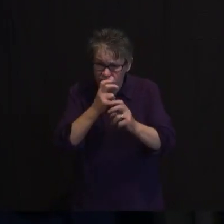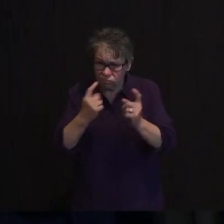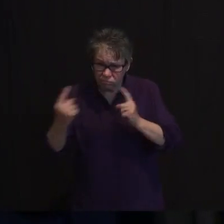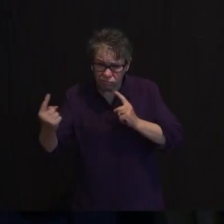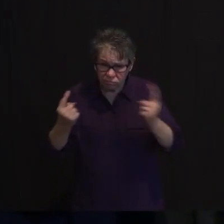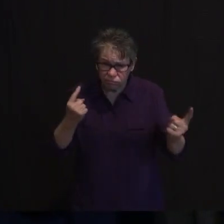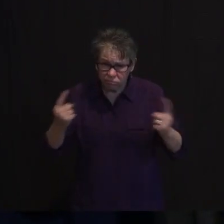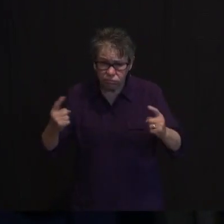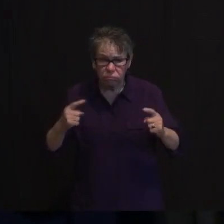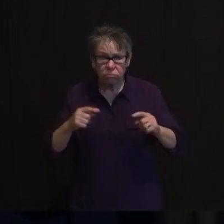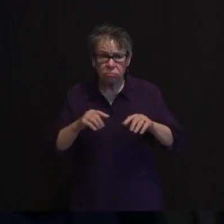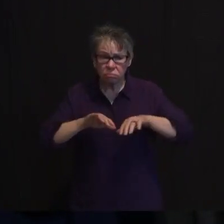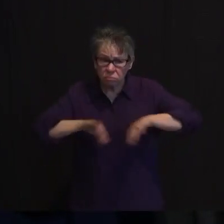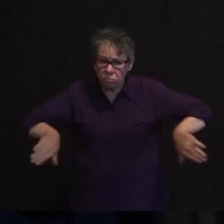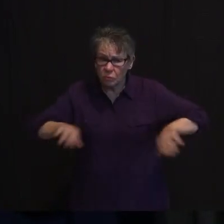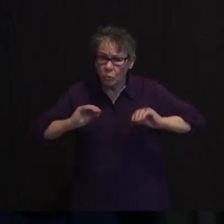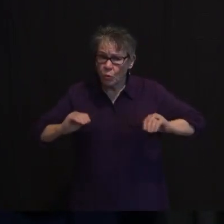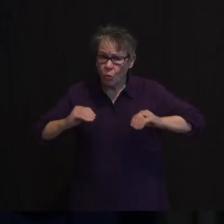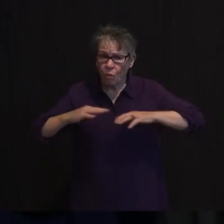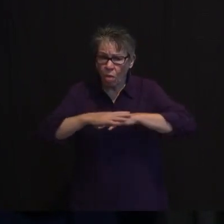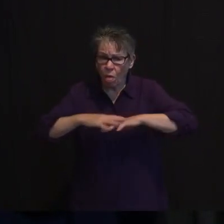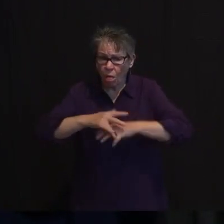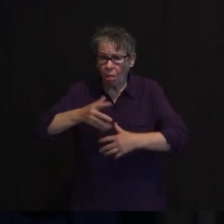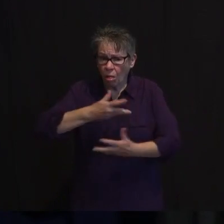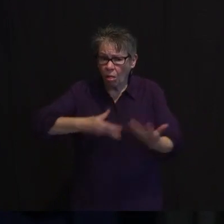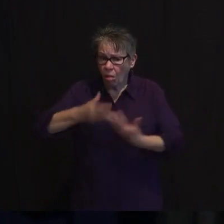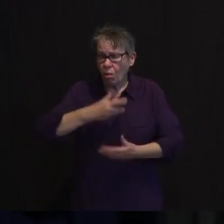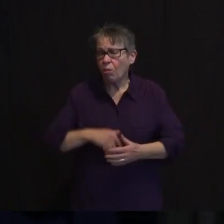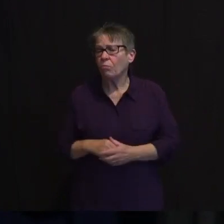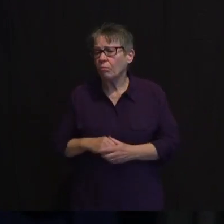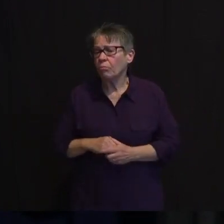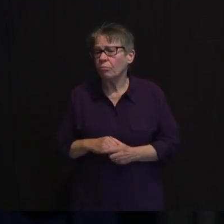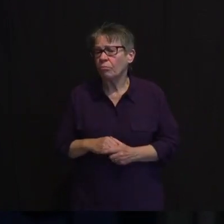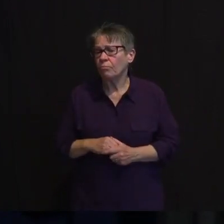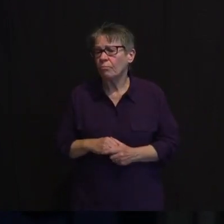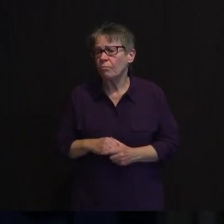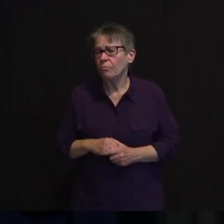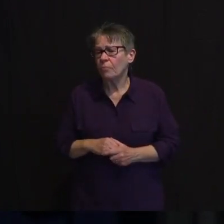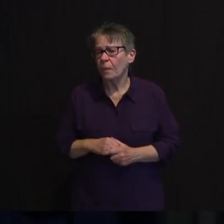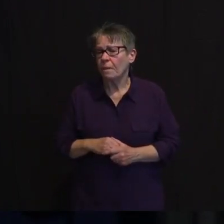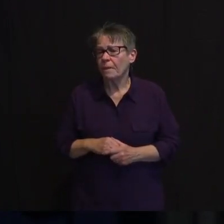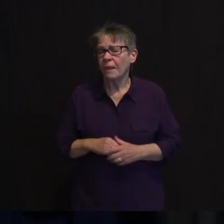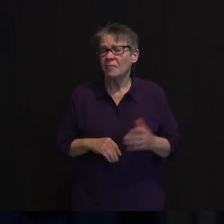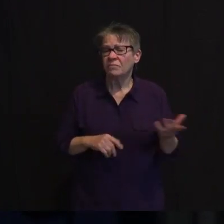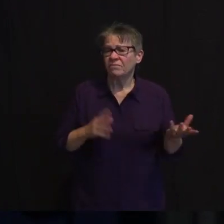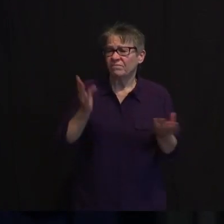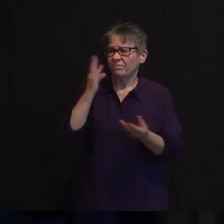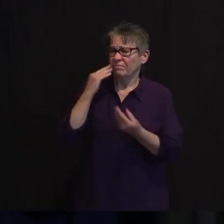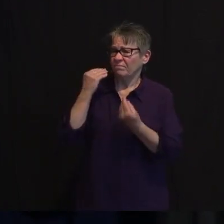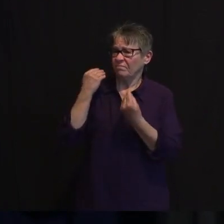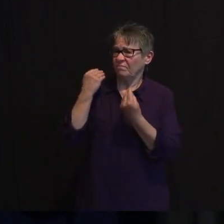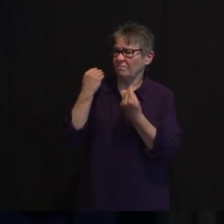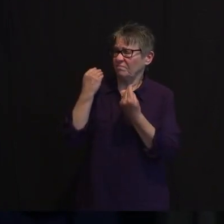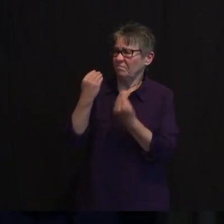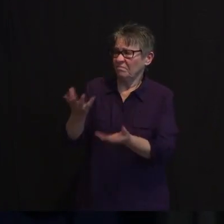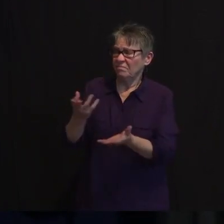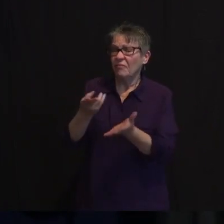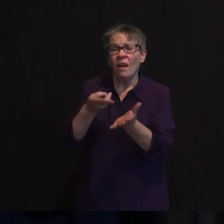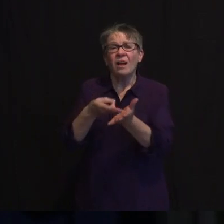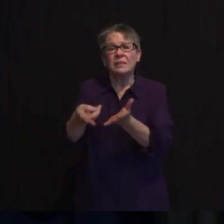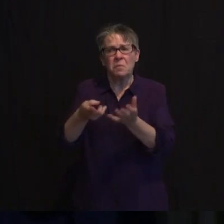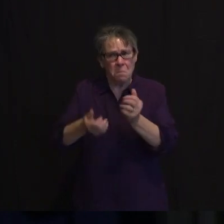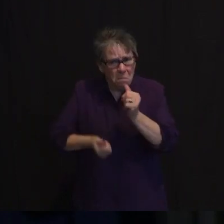has been exceptional. This is a little bit longer, but not too long, because it encapsulates the weekend numbers. In